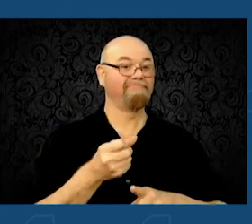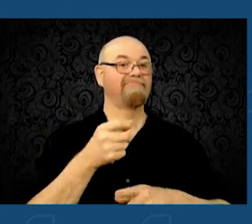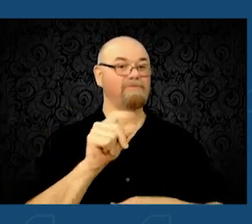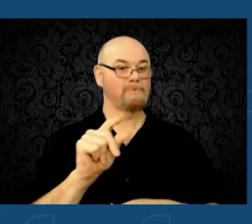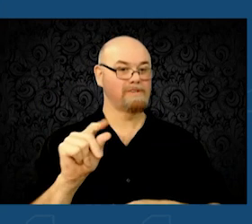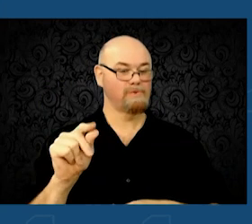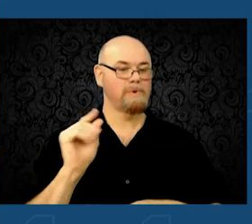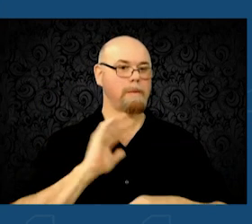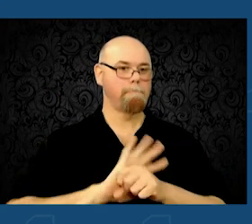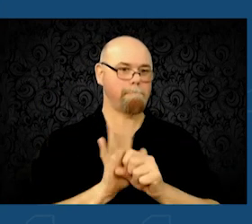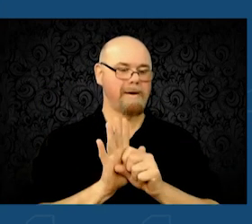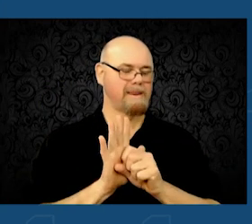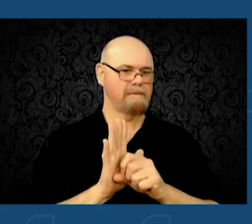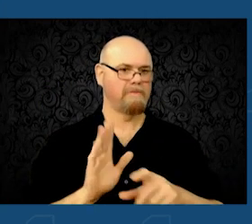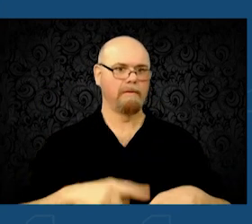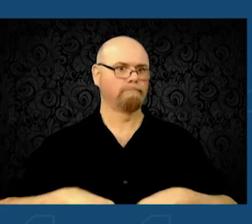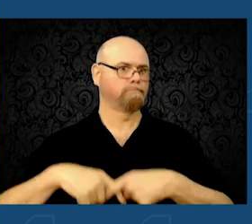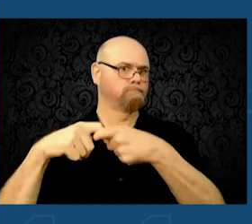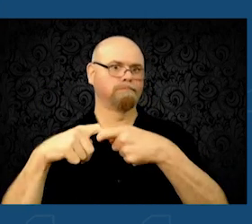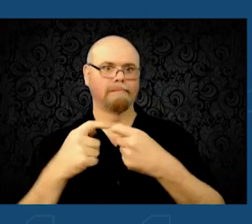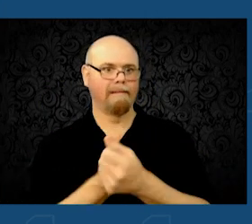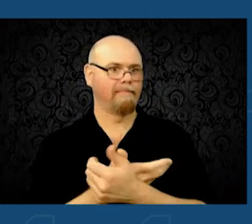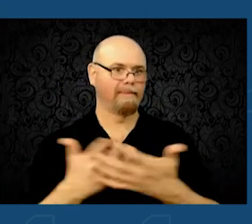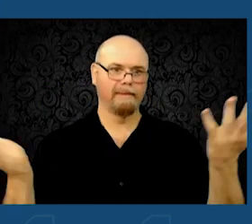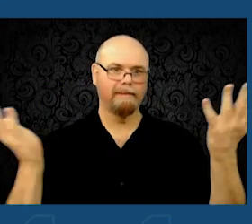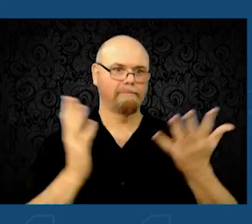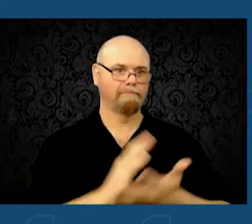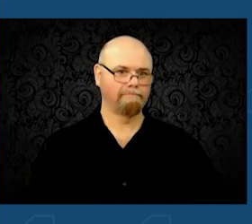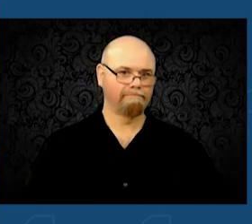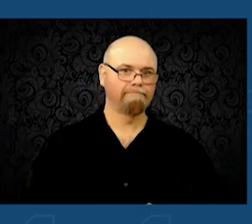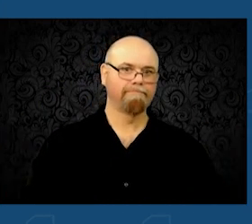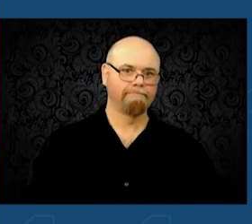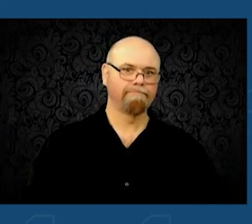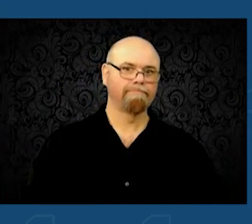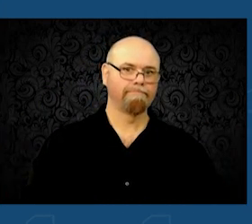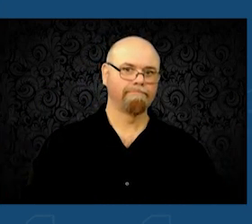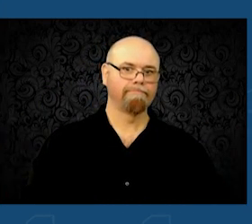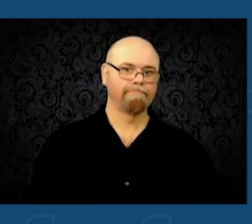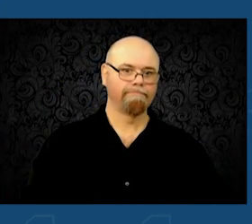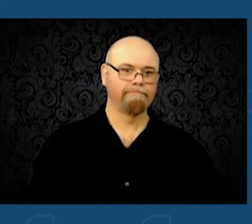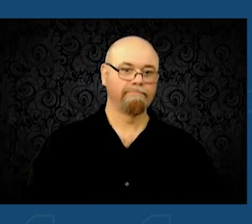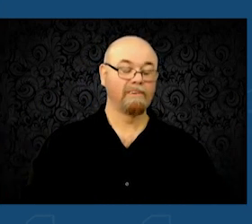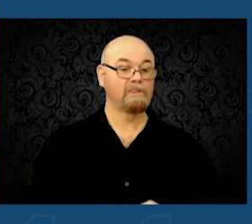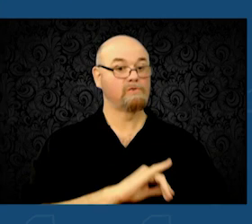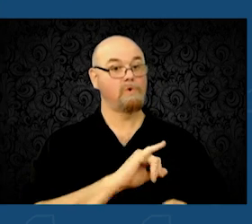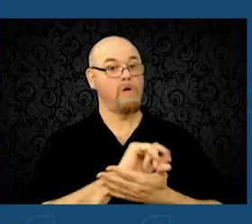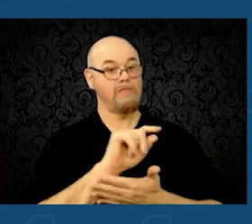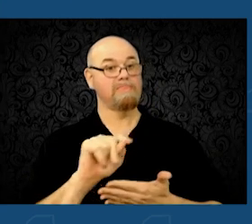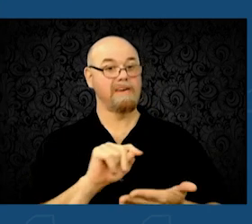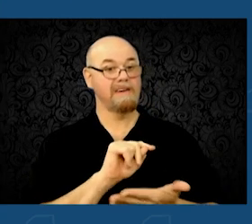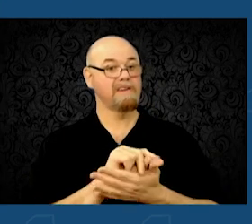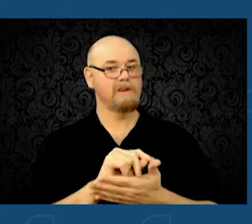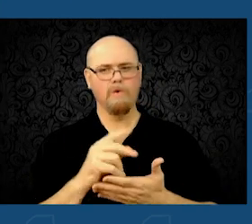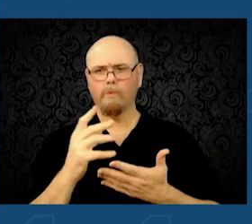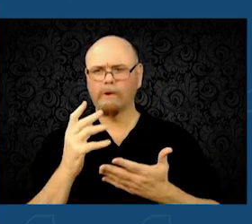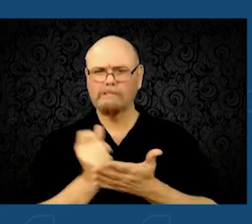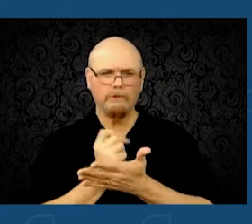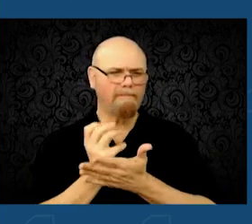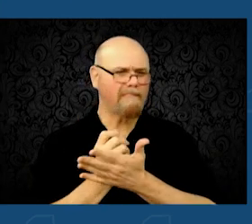stalled everything. Let me say that year, we took advantage of the opportunity. We said everybody's